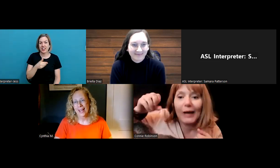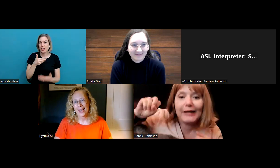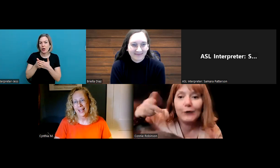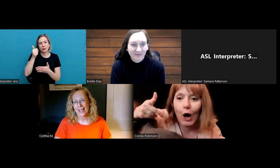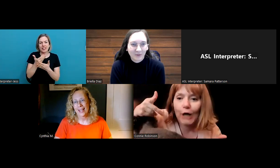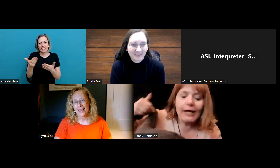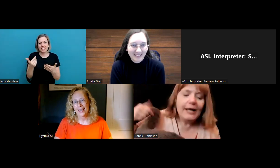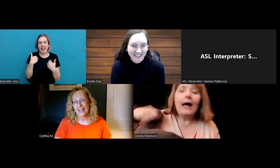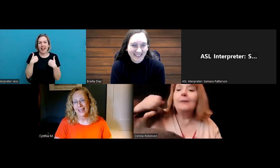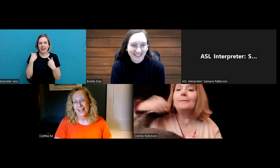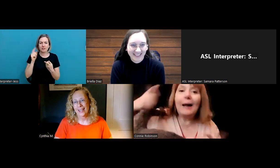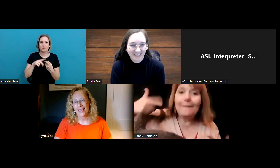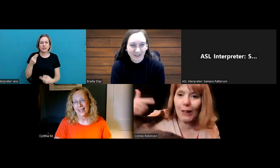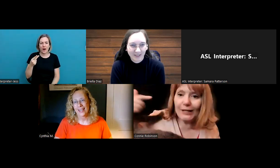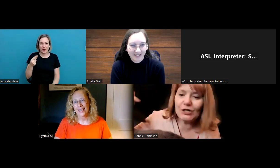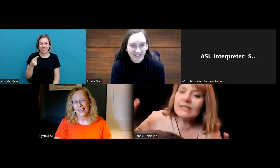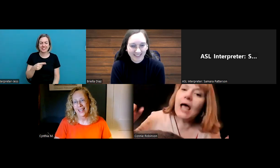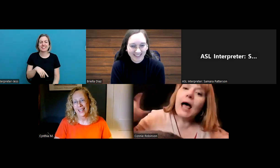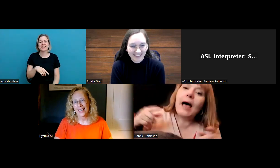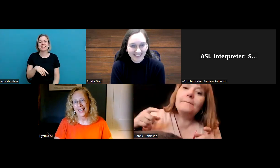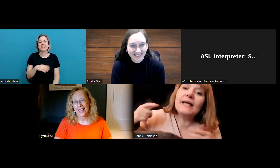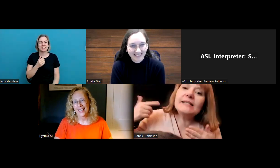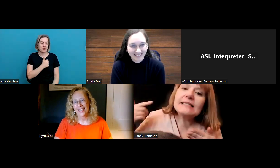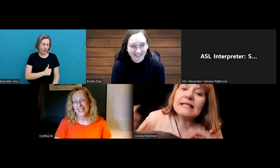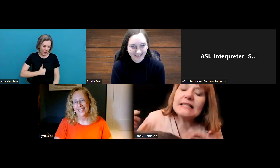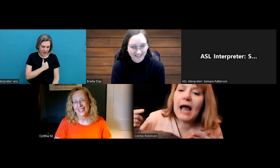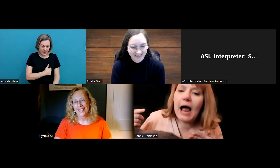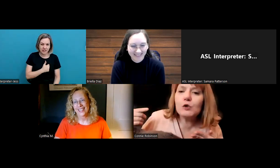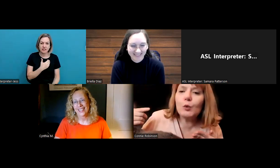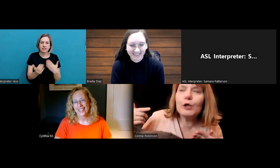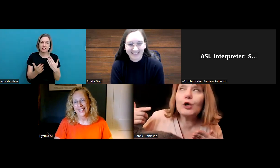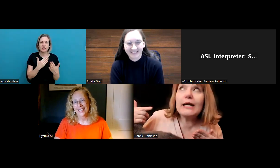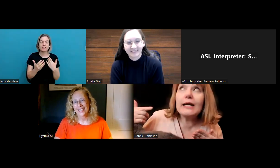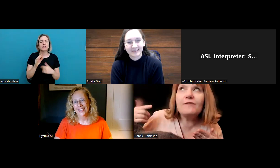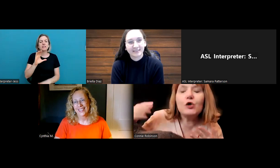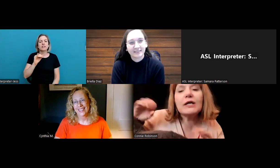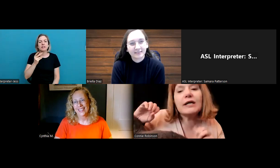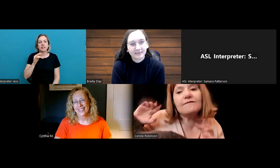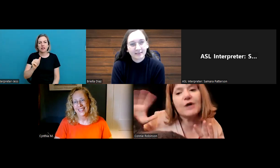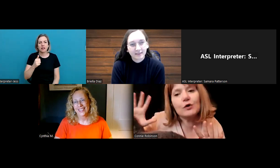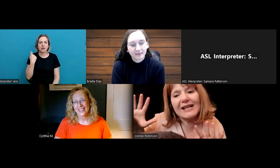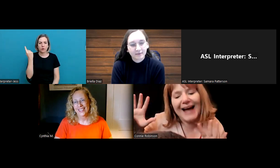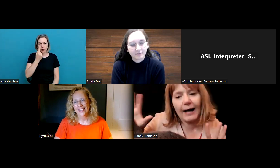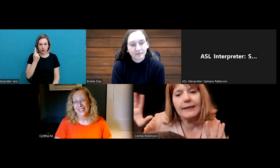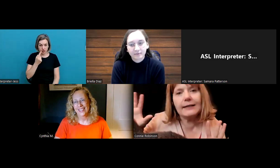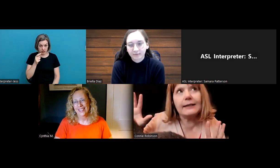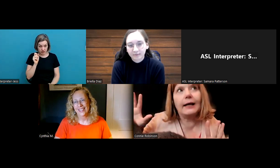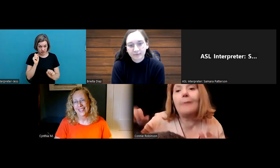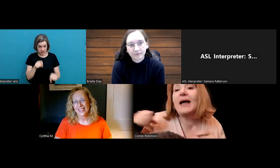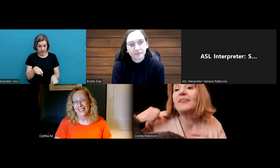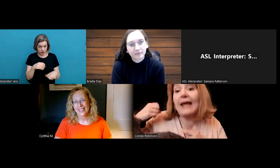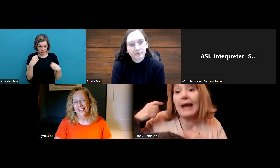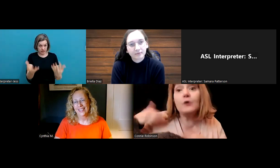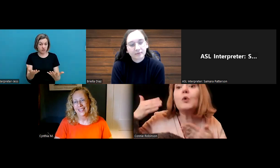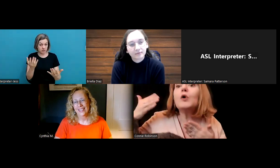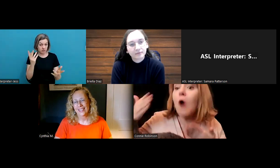I have to a dog. My apologies. But Cynthia, I was wondering if you could give folks an